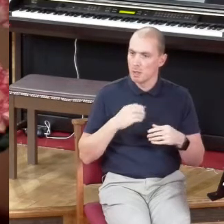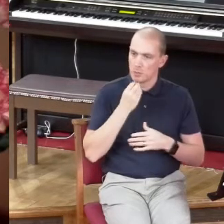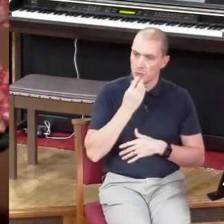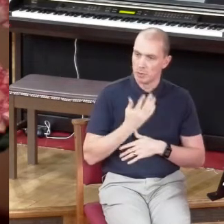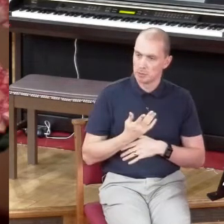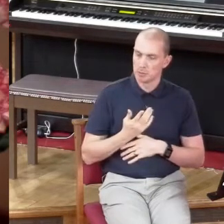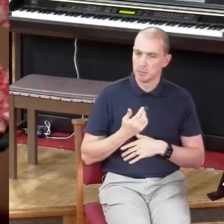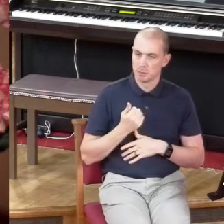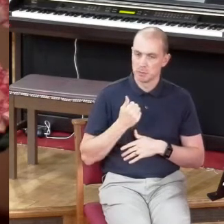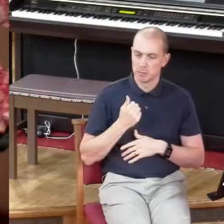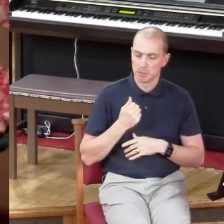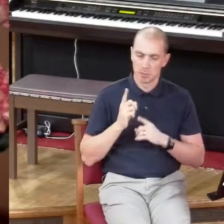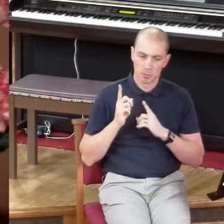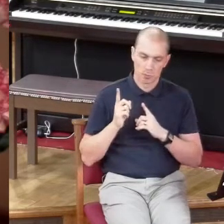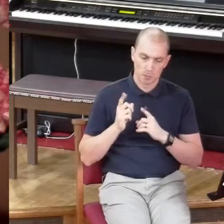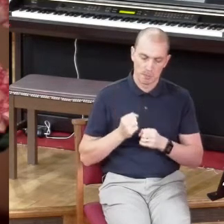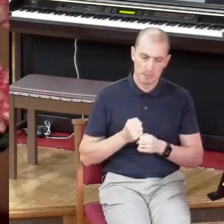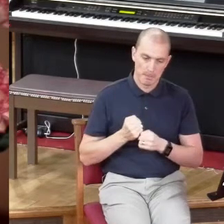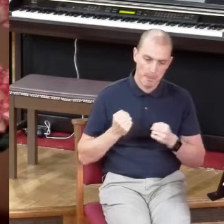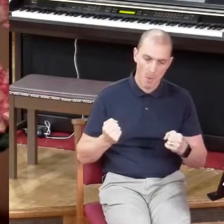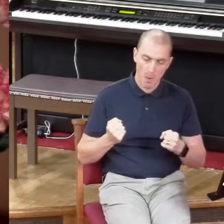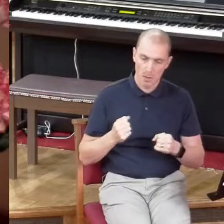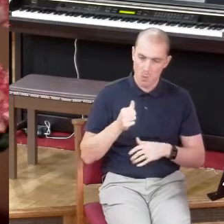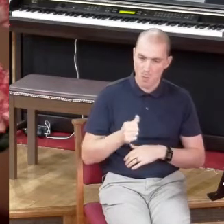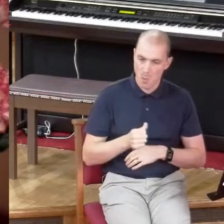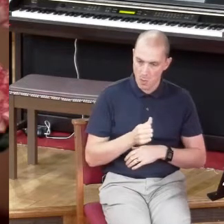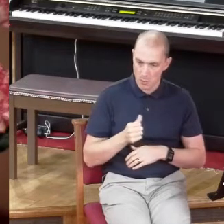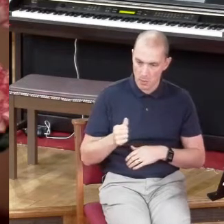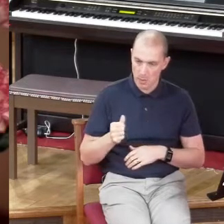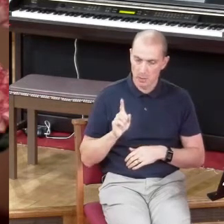the power of your holiness and your truth.